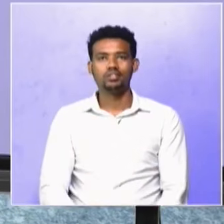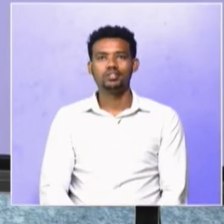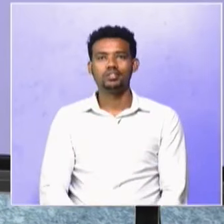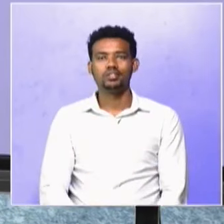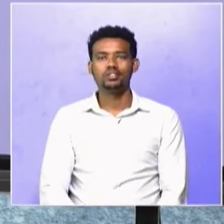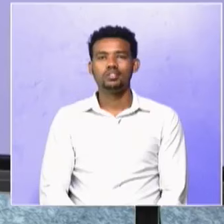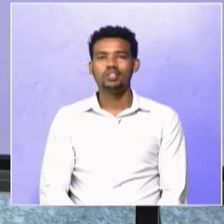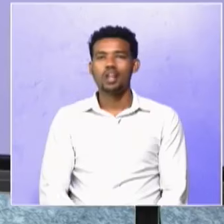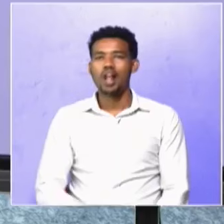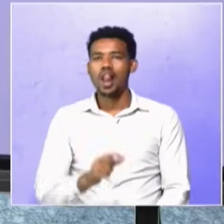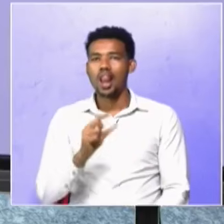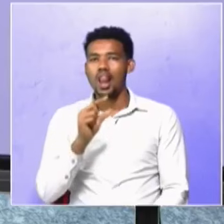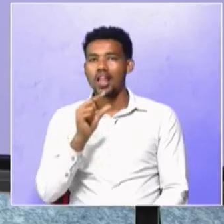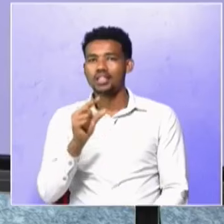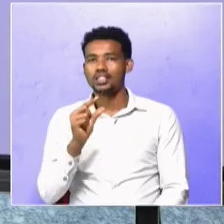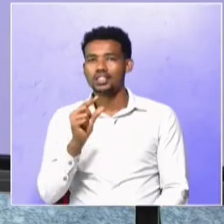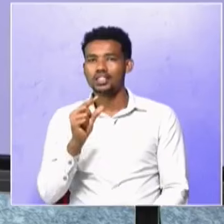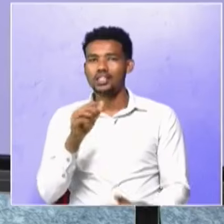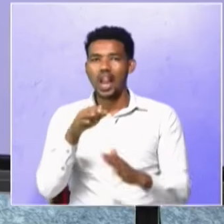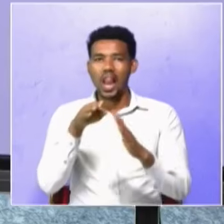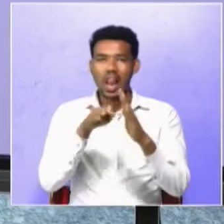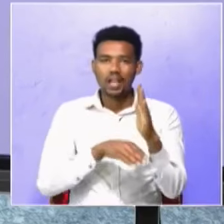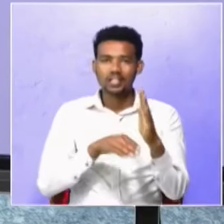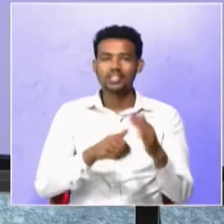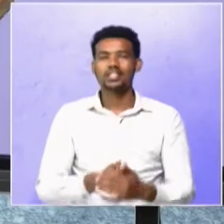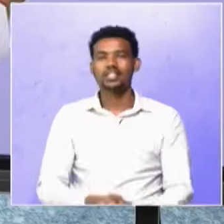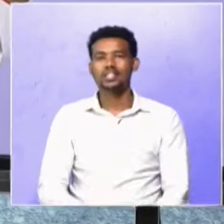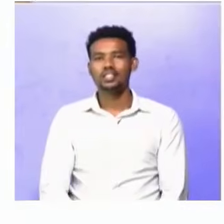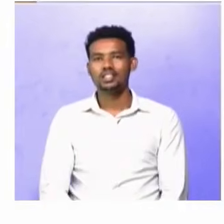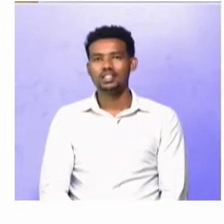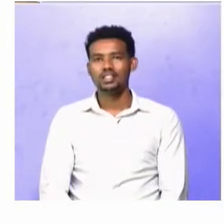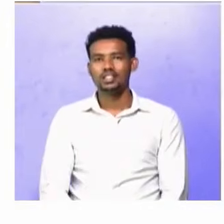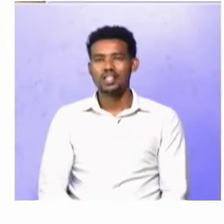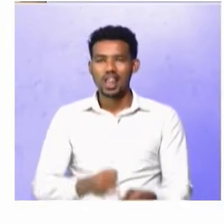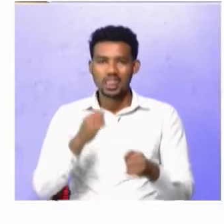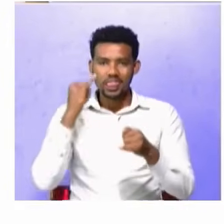adjective. Little, less, least.